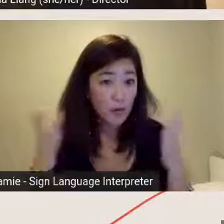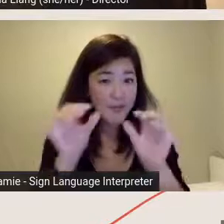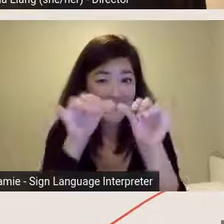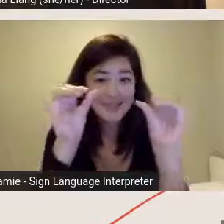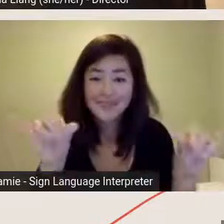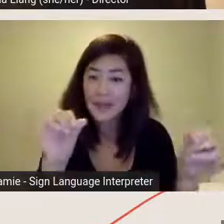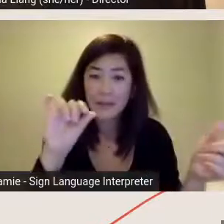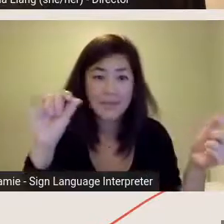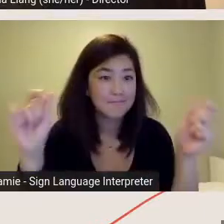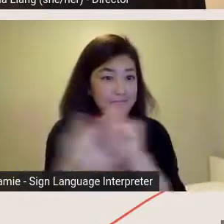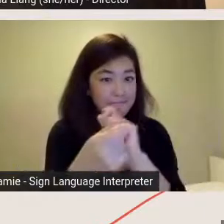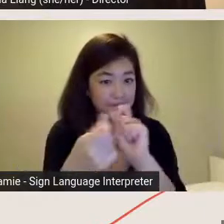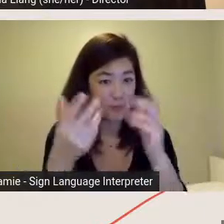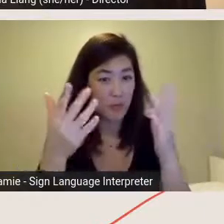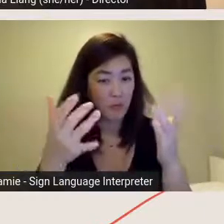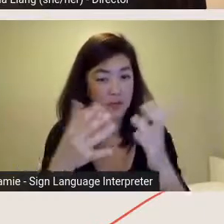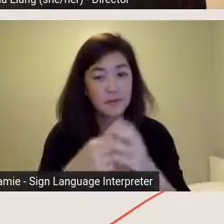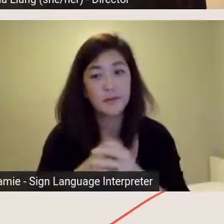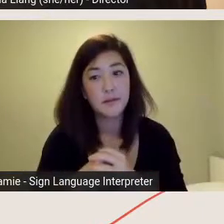And